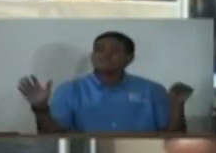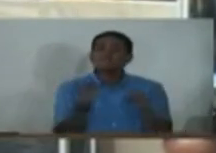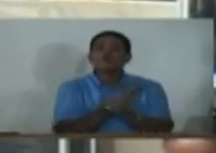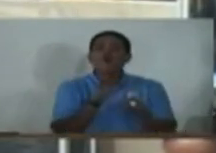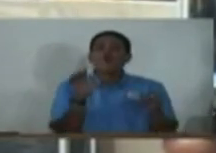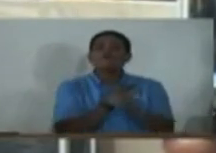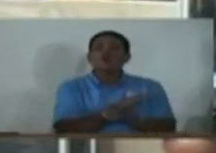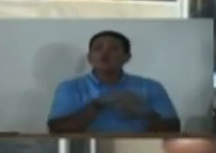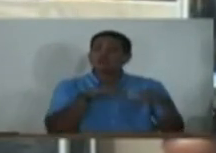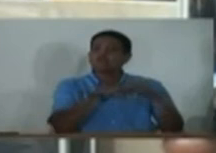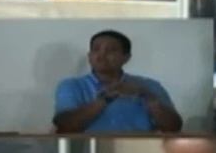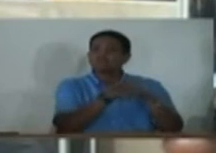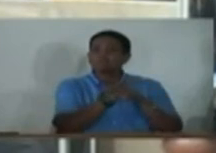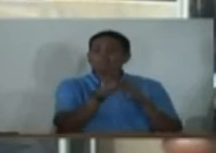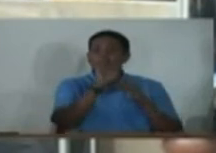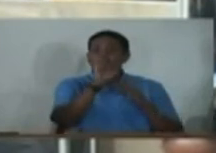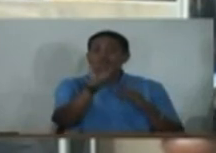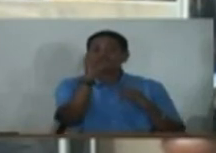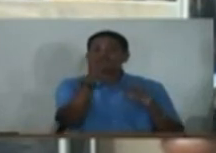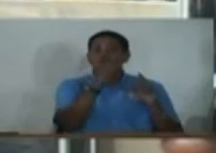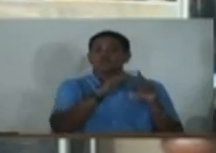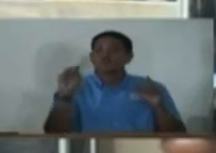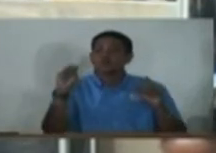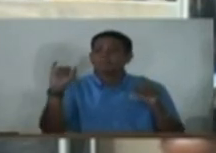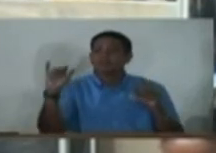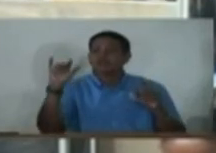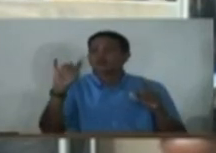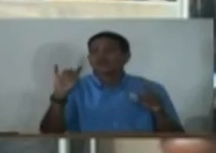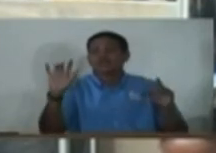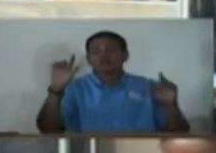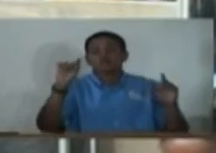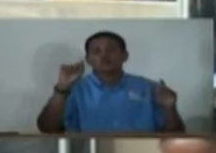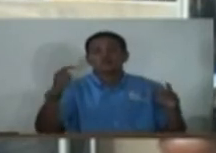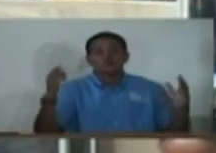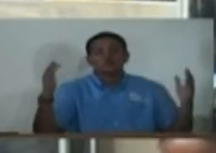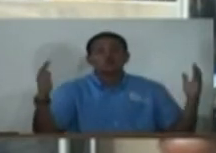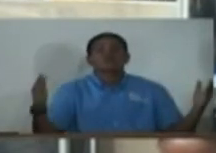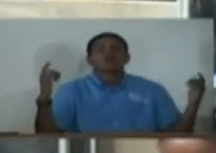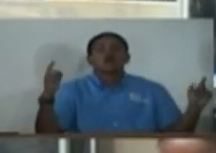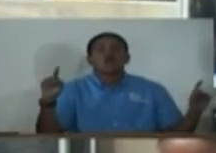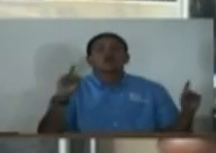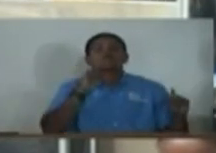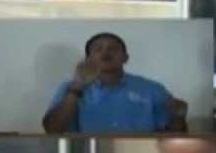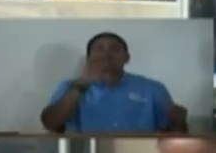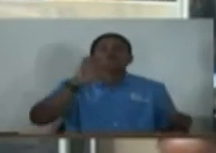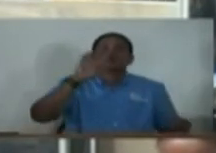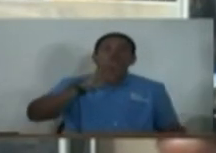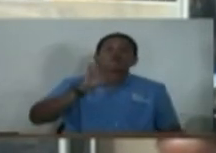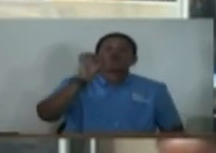Between May 1 and May 28, 2021, approximately